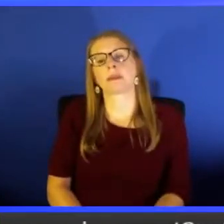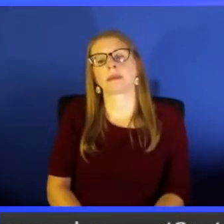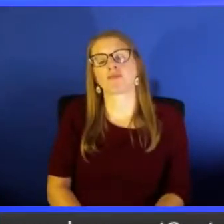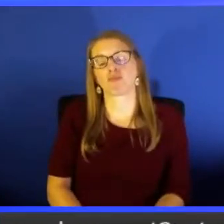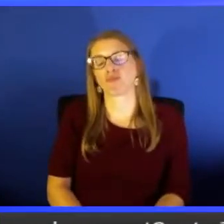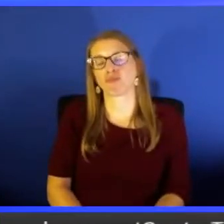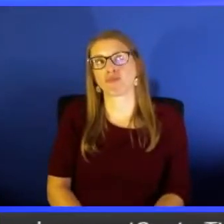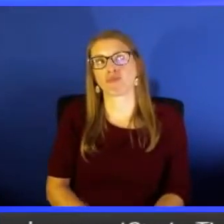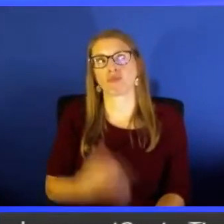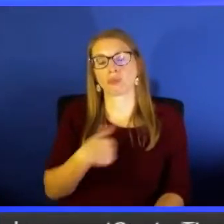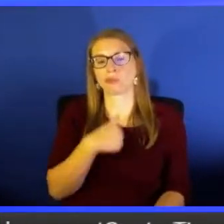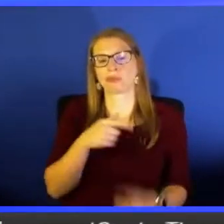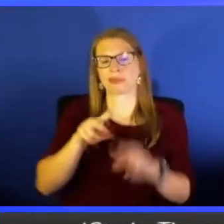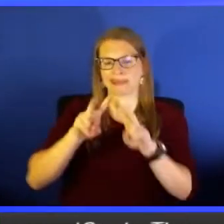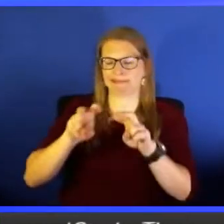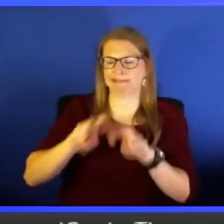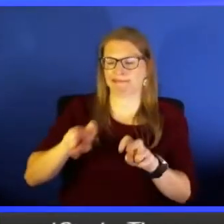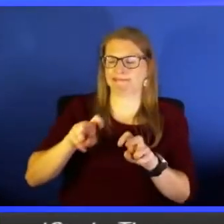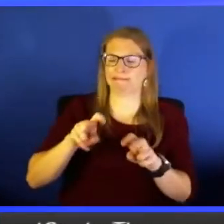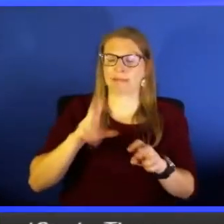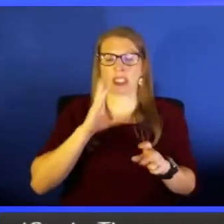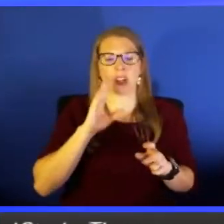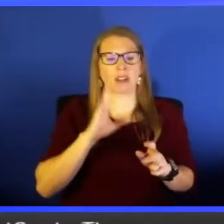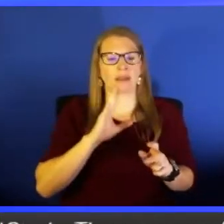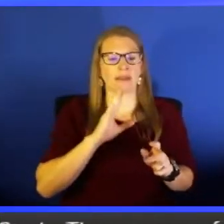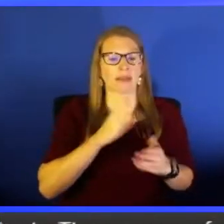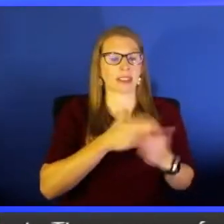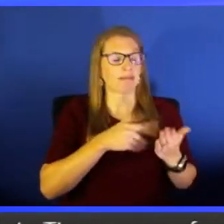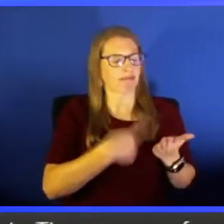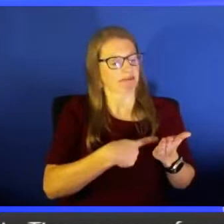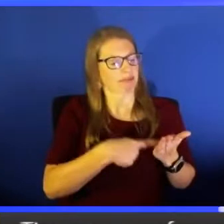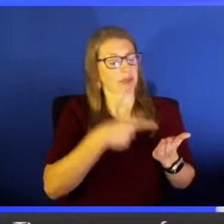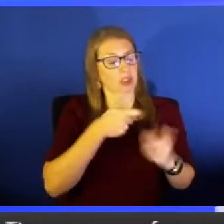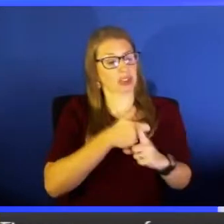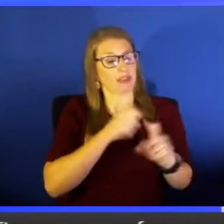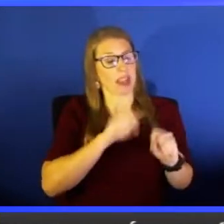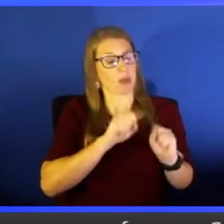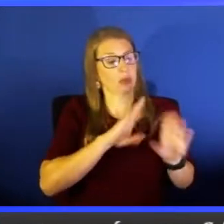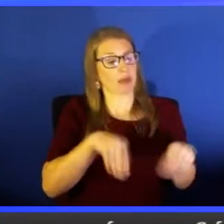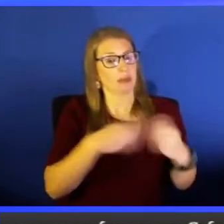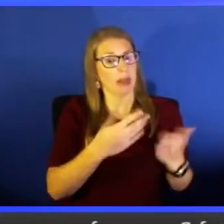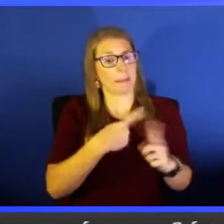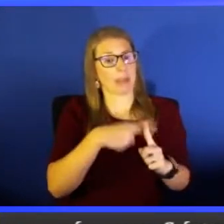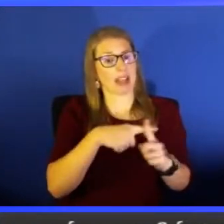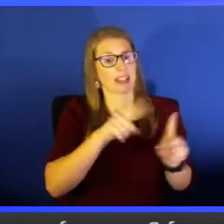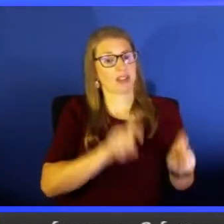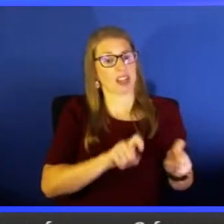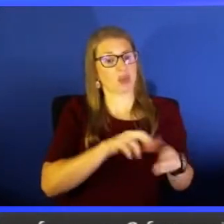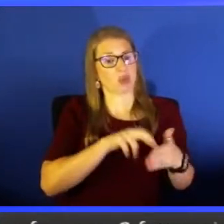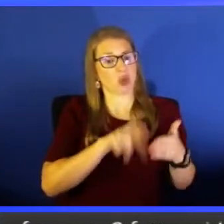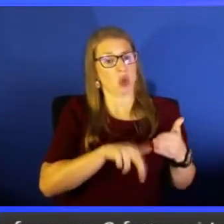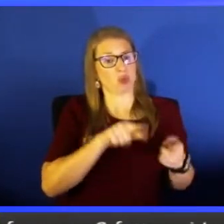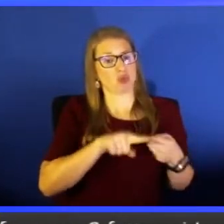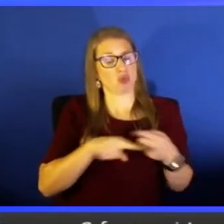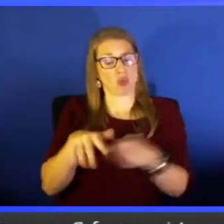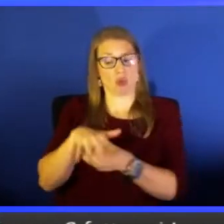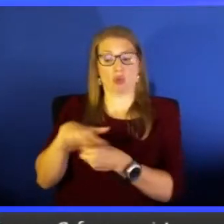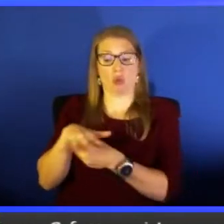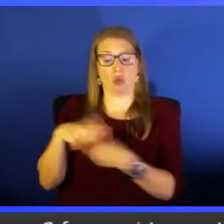been talks of, are you able to submit a positive test result to the local health